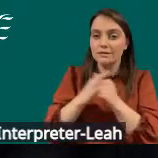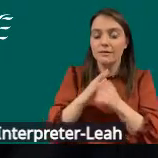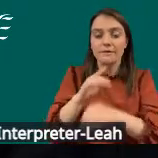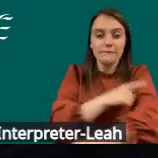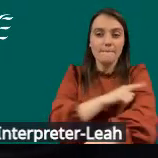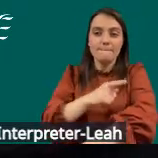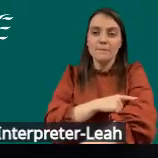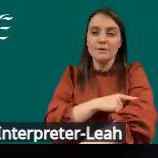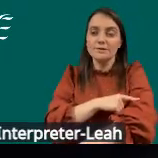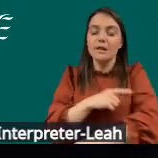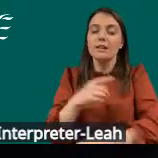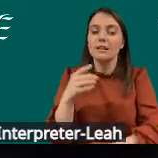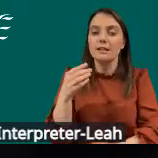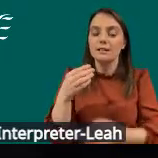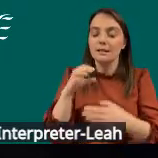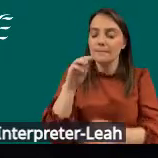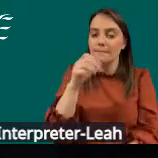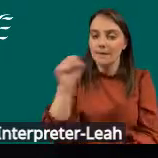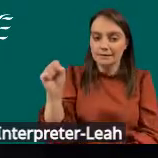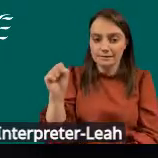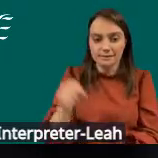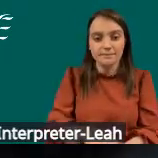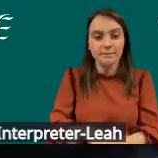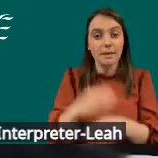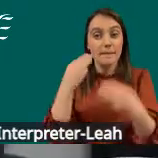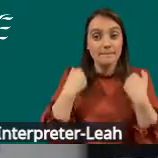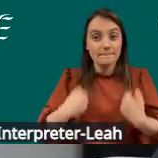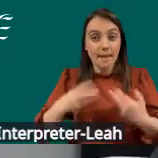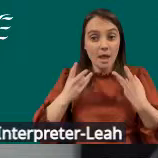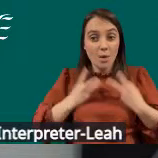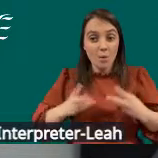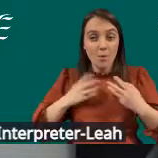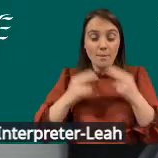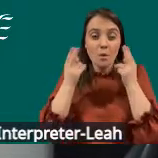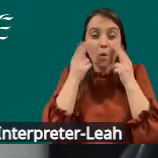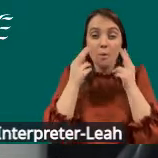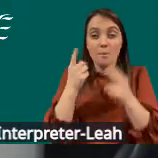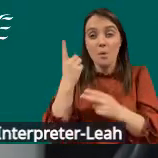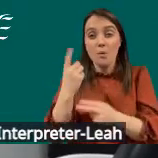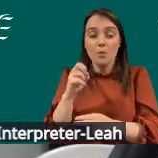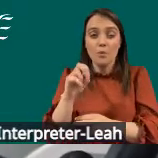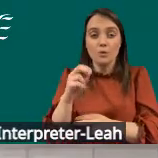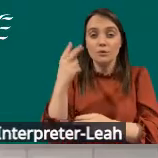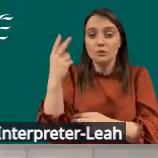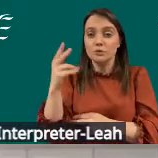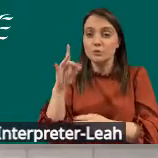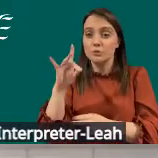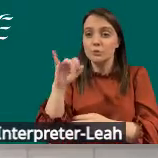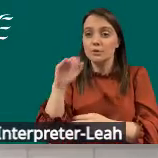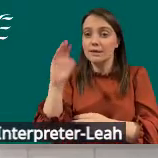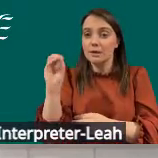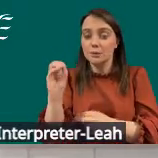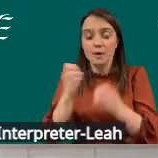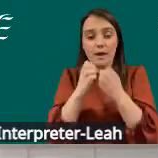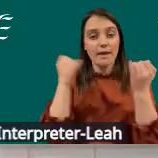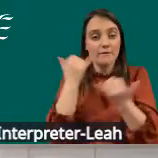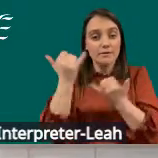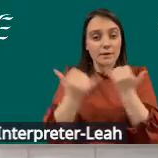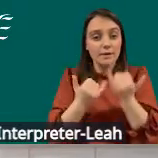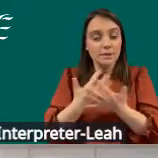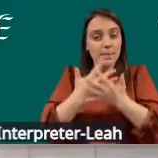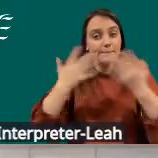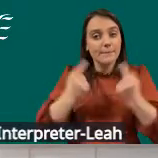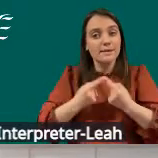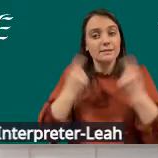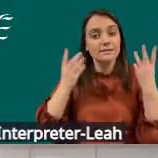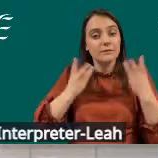activity. Both men and women commonly gain a kilo or two a year at this time of life. The biggest difference for women is that